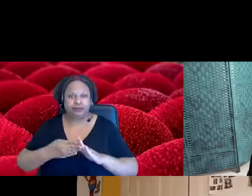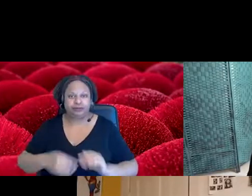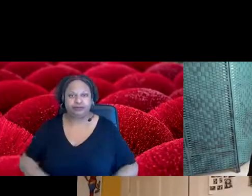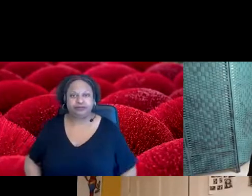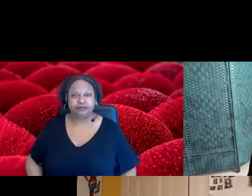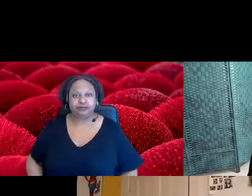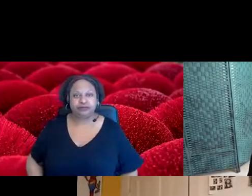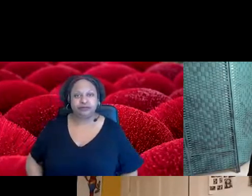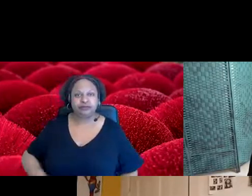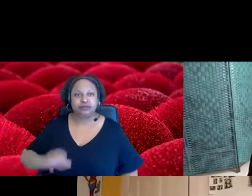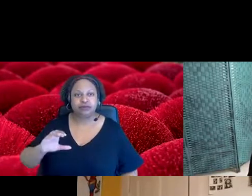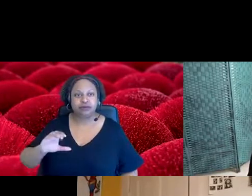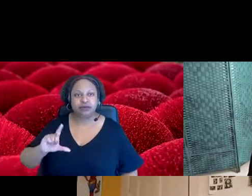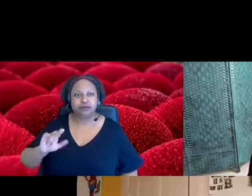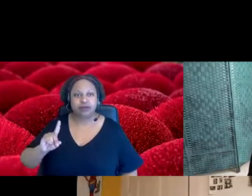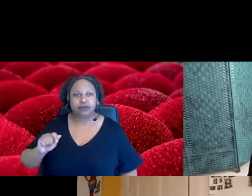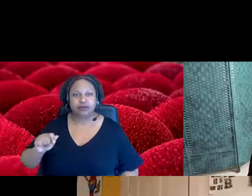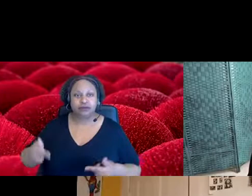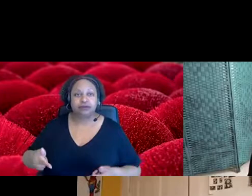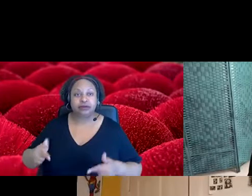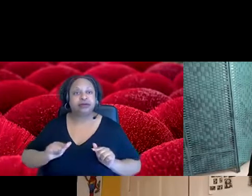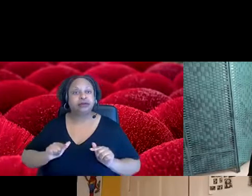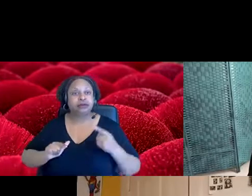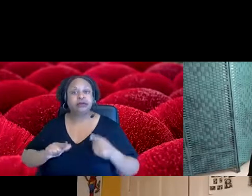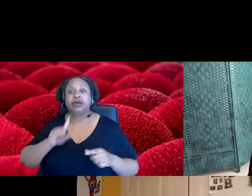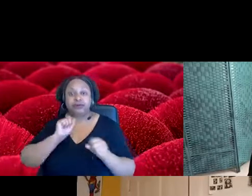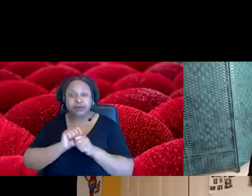Absolutely, Greg. I just want to second that emotion.